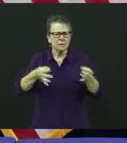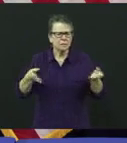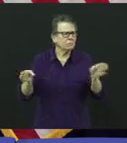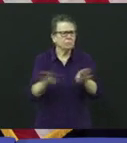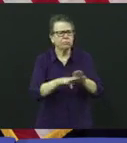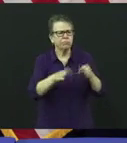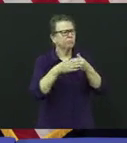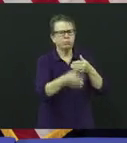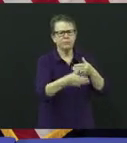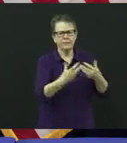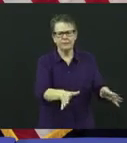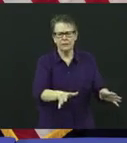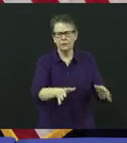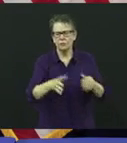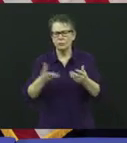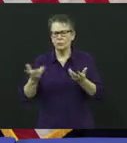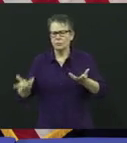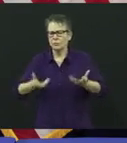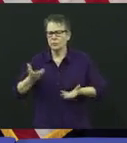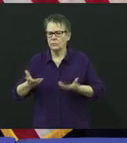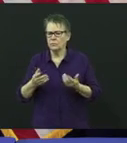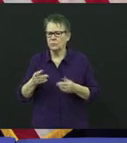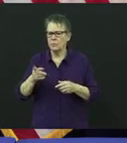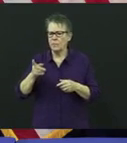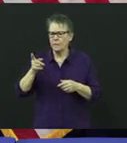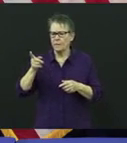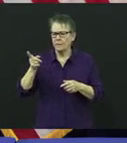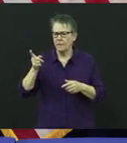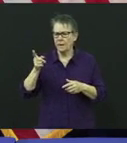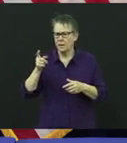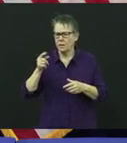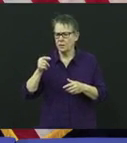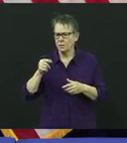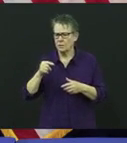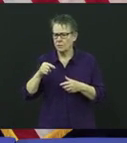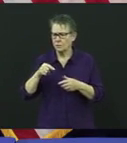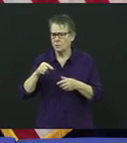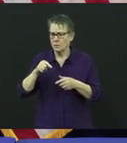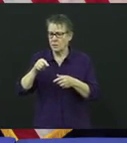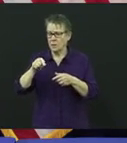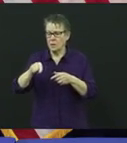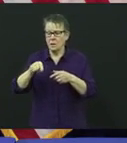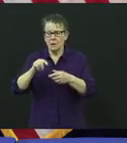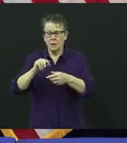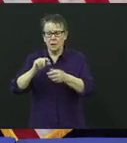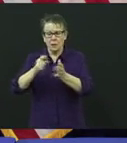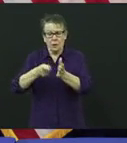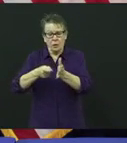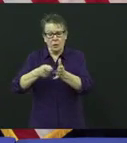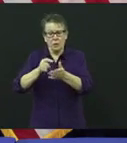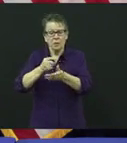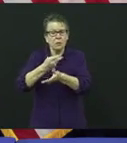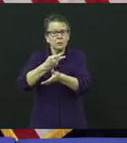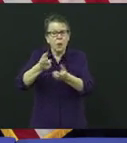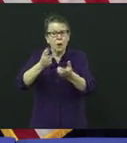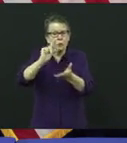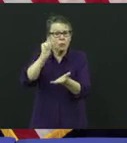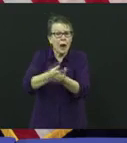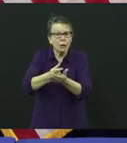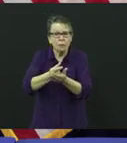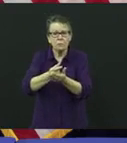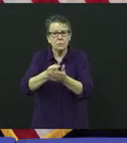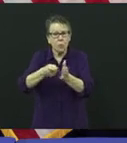said graduation requirements would stay the same. About half of the kids need that test to graduate, and there's